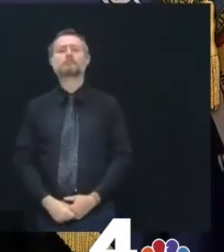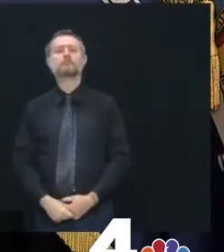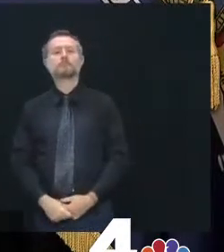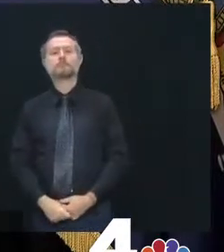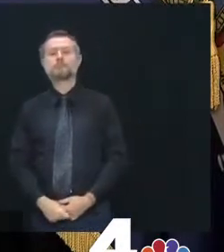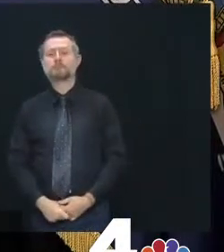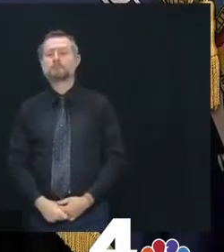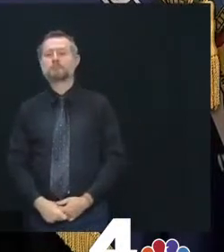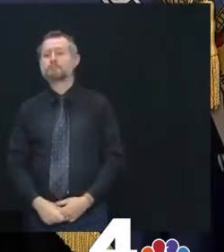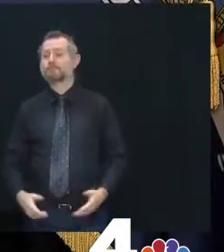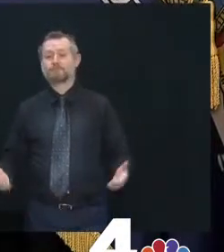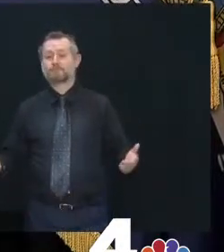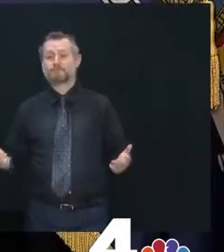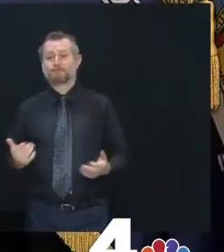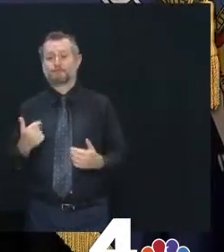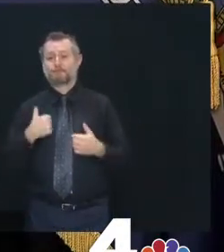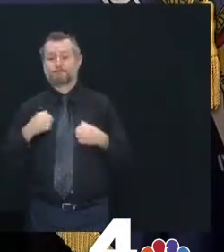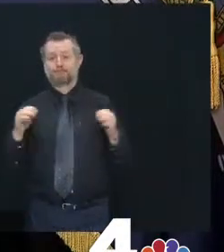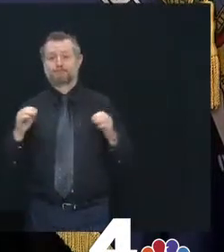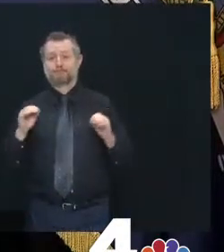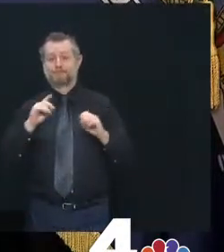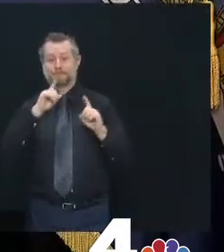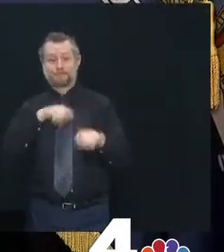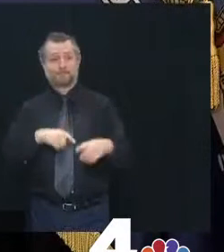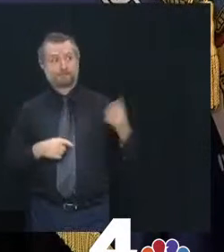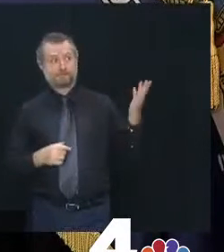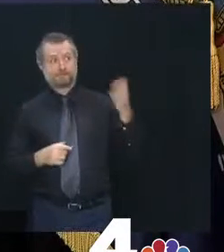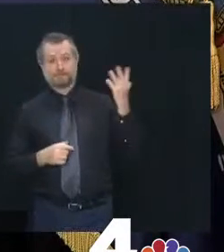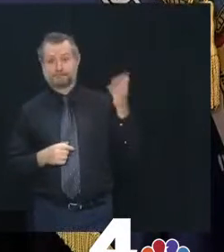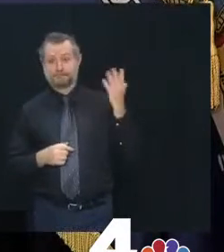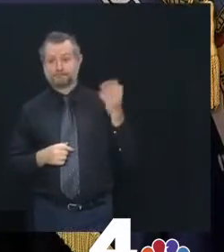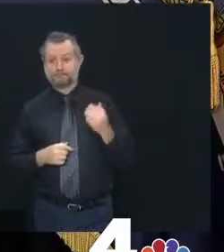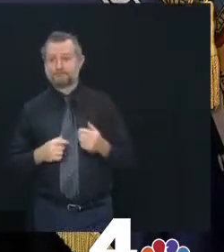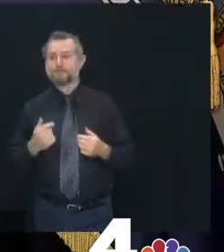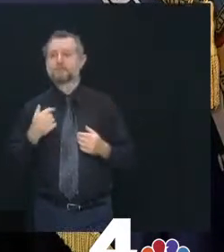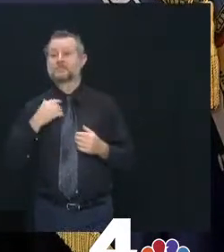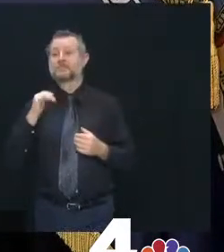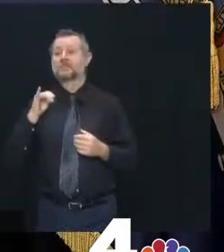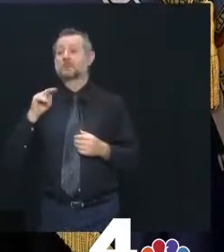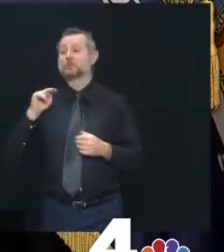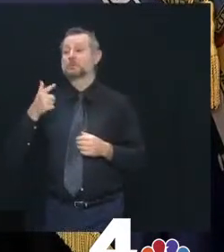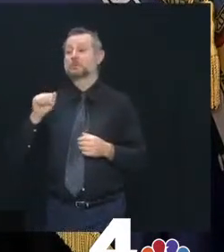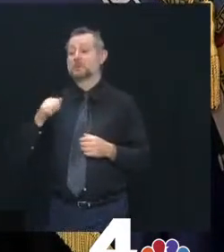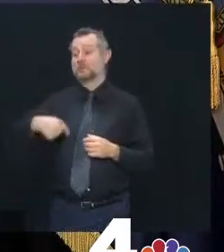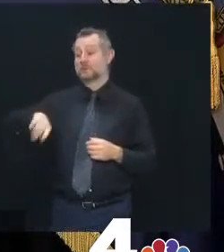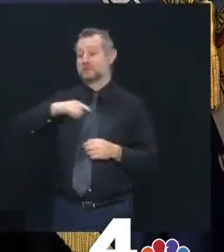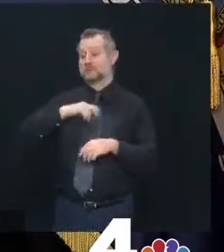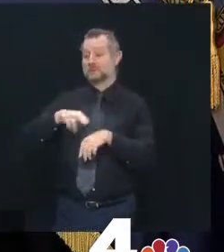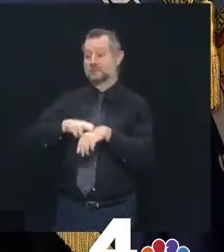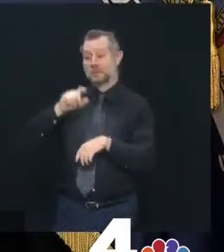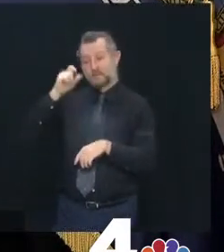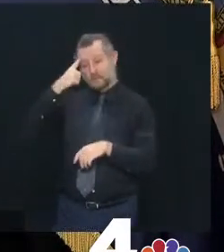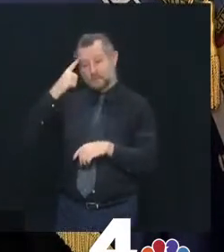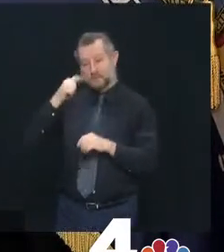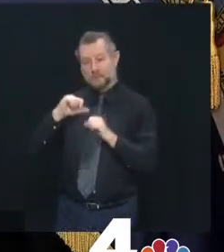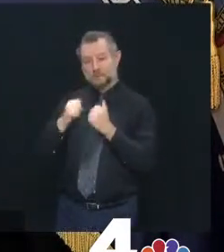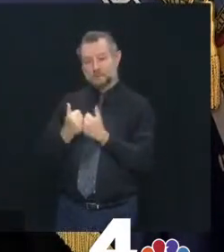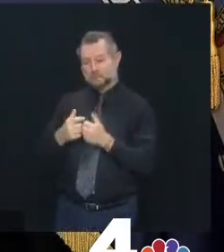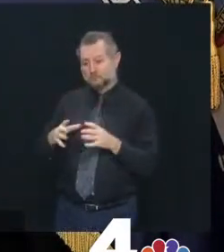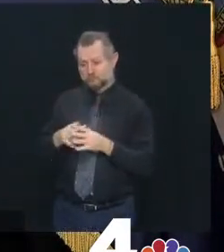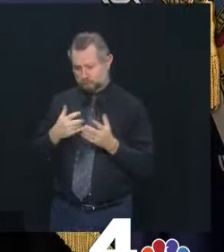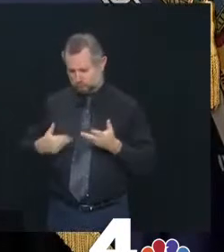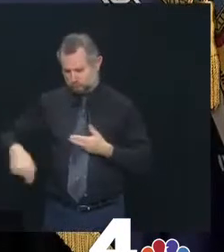And we don't have enough of the answers. That's why the governors, who again, they were